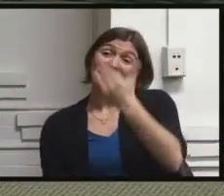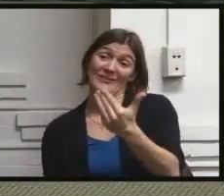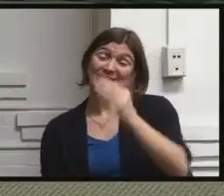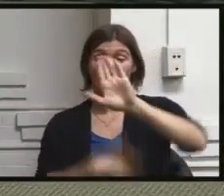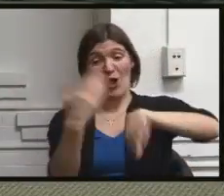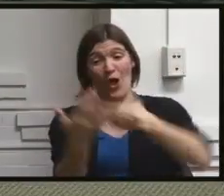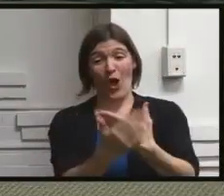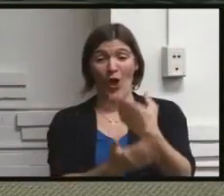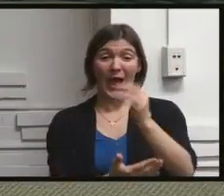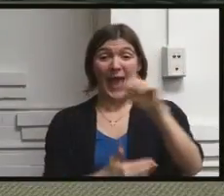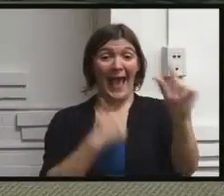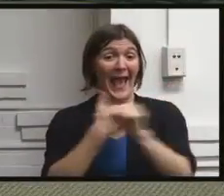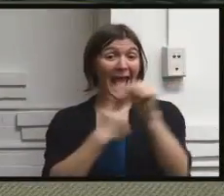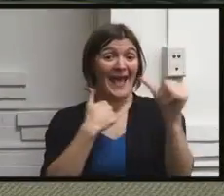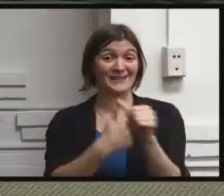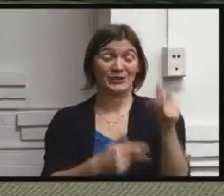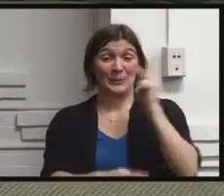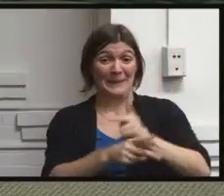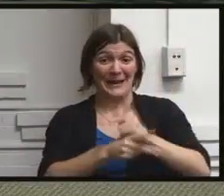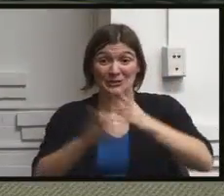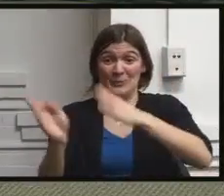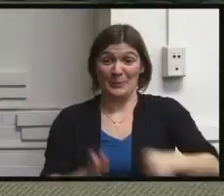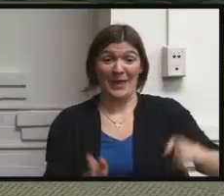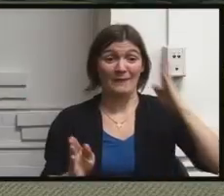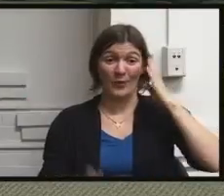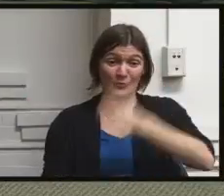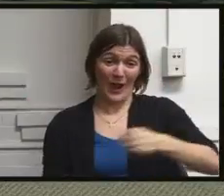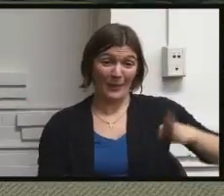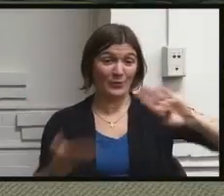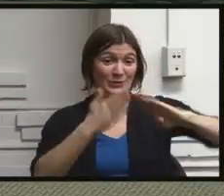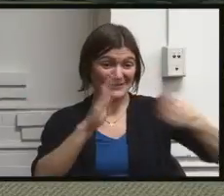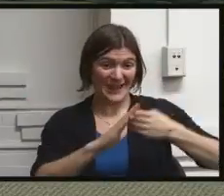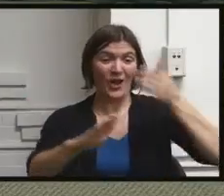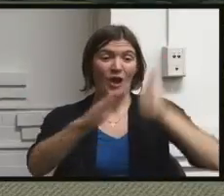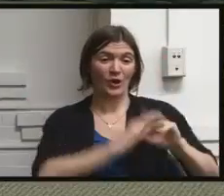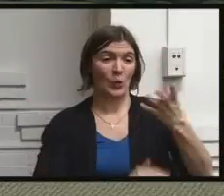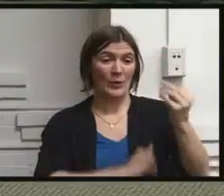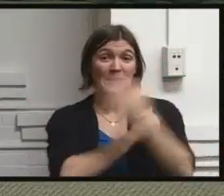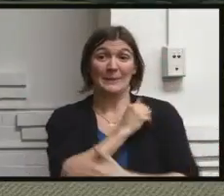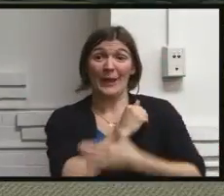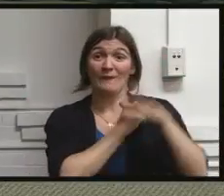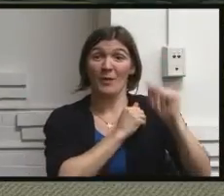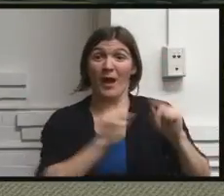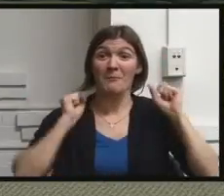2015 All Hazard Mitigation Plan, Town of Brattleboro, Windham County, Vermont.